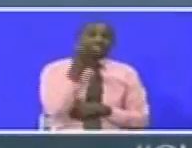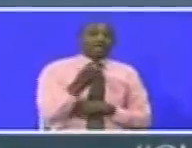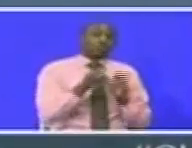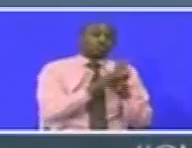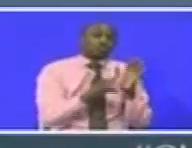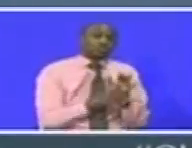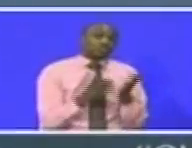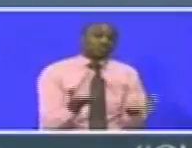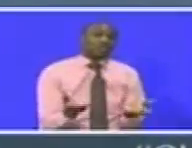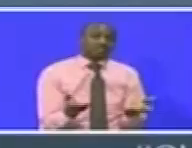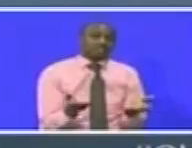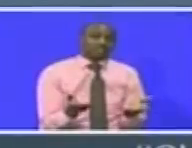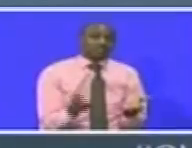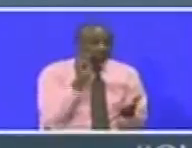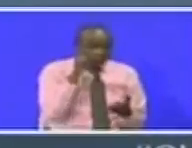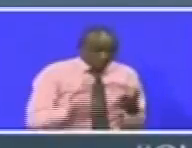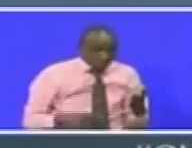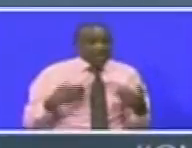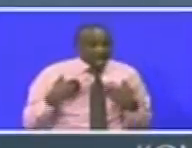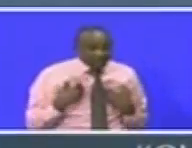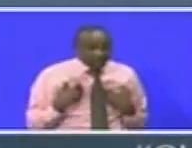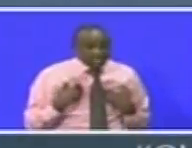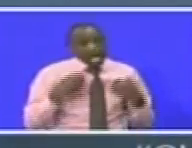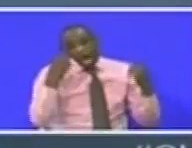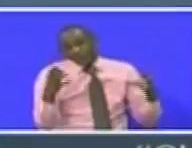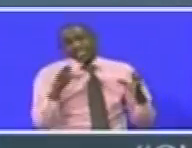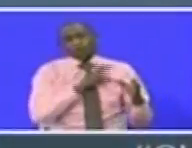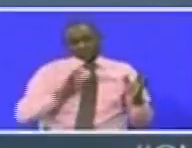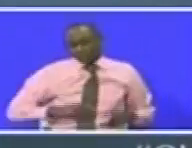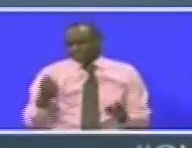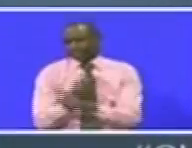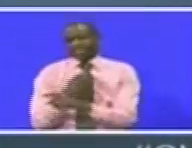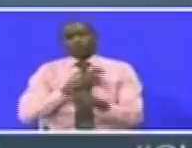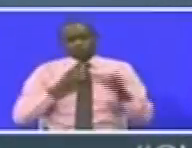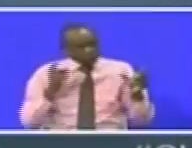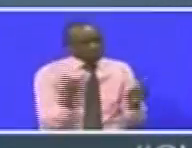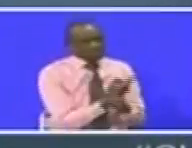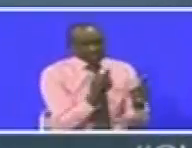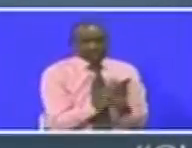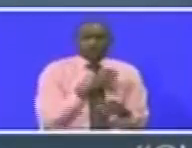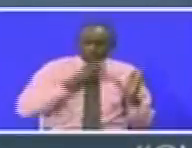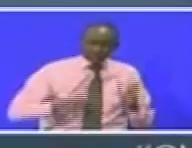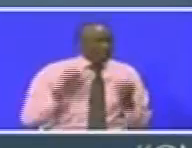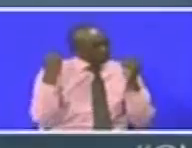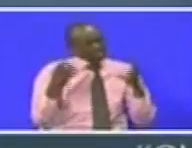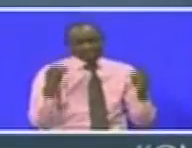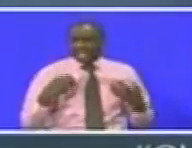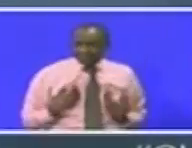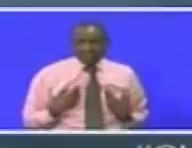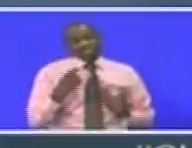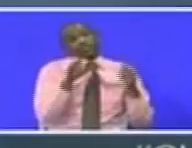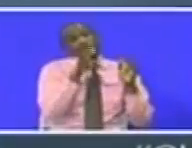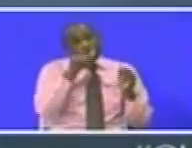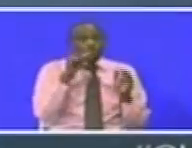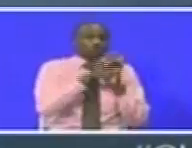constitutional requirement. That's why you see we have, I don't know how many commissions and how many commissioners in this country. It is a